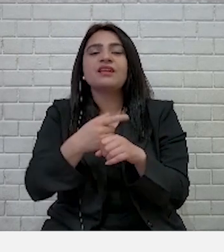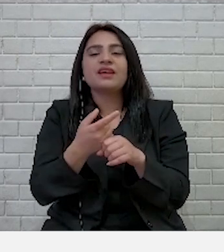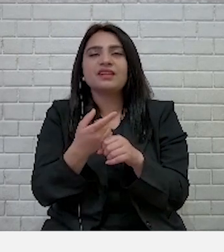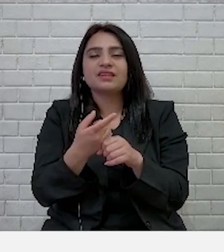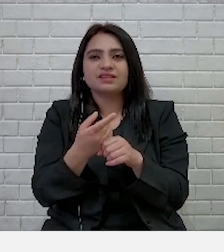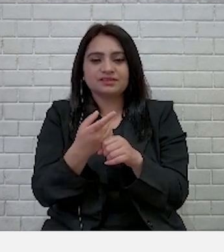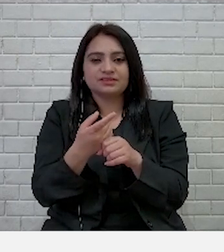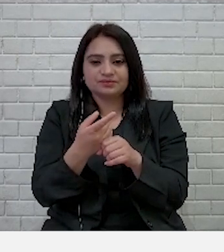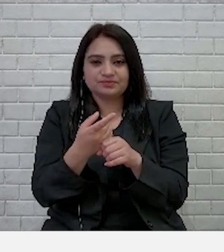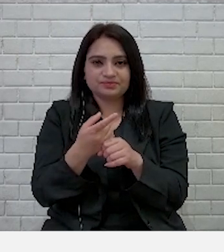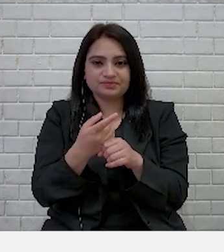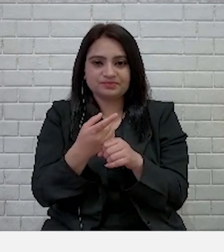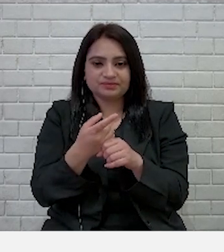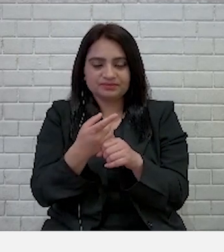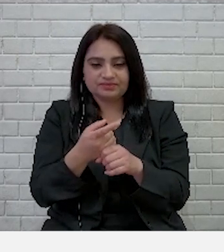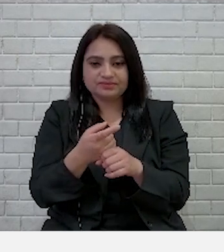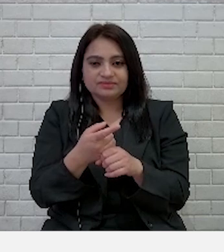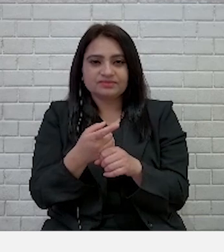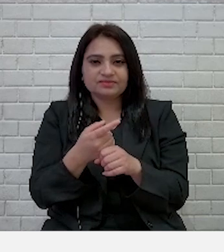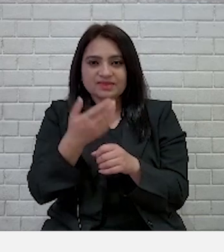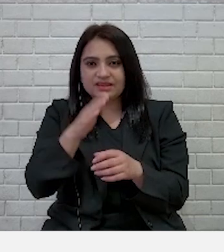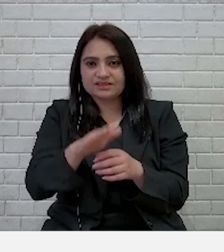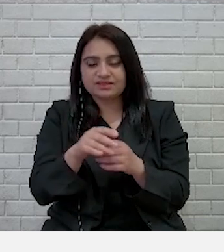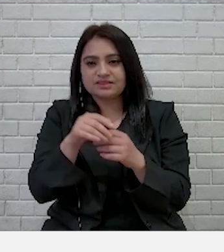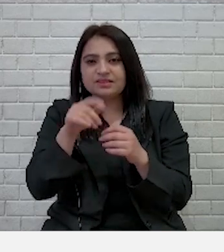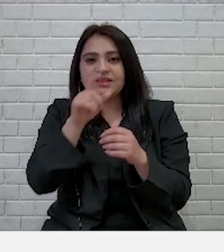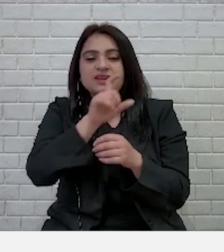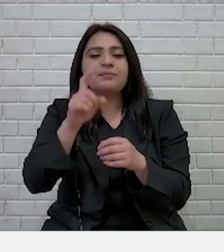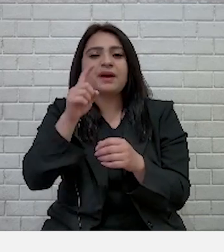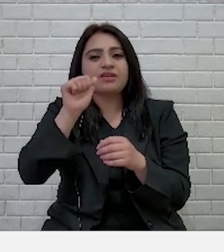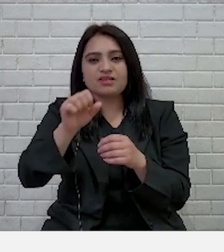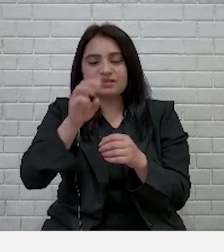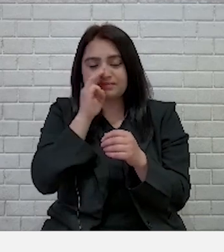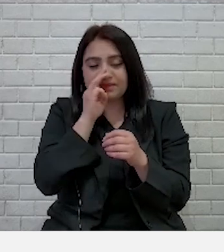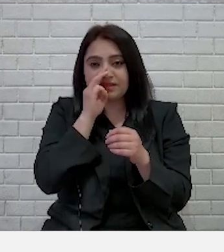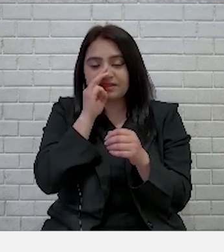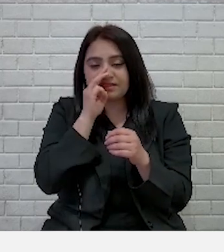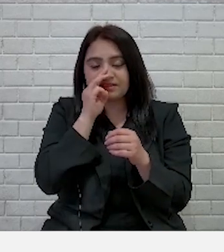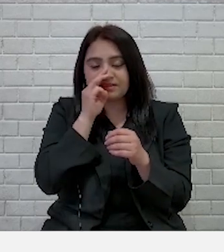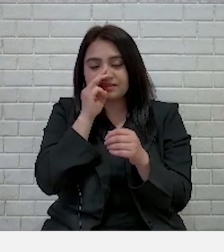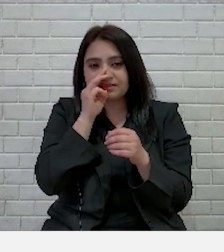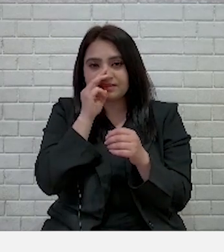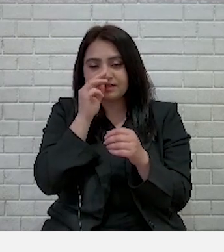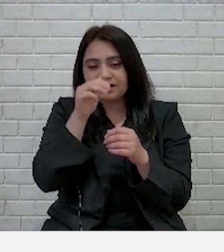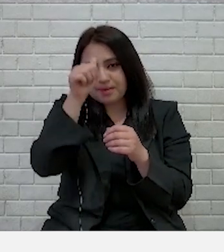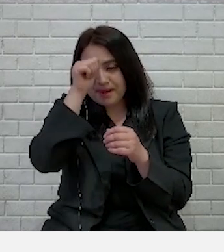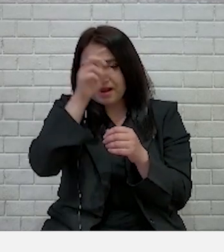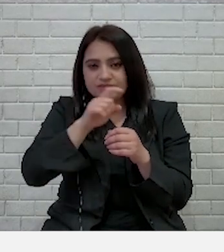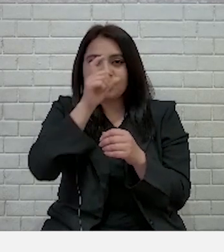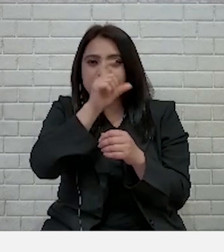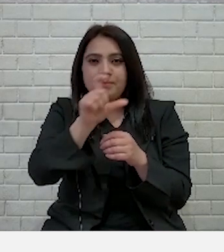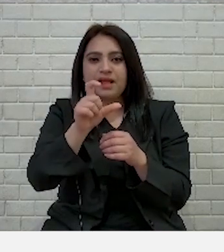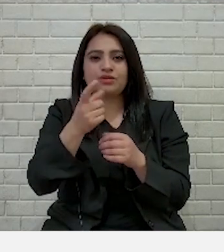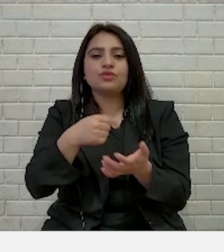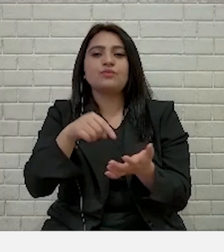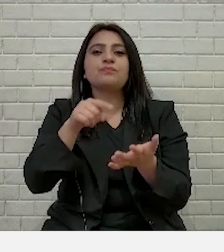Nepal Ganj is a city which is very important when it comes to trade between India and the Western Tarai. Not only